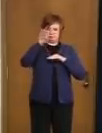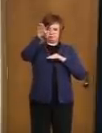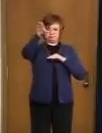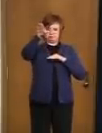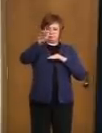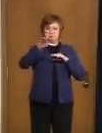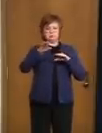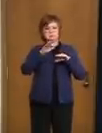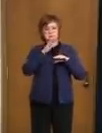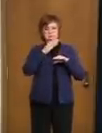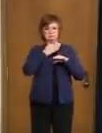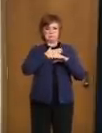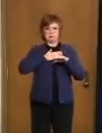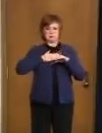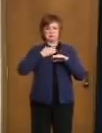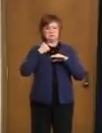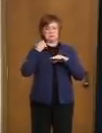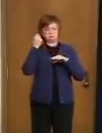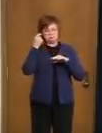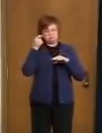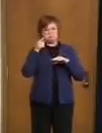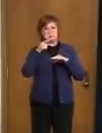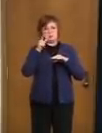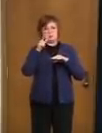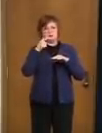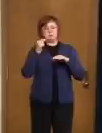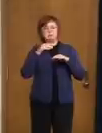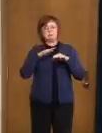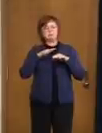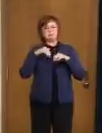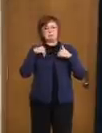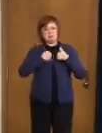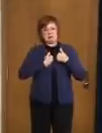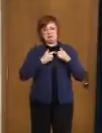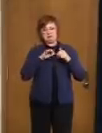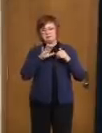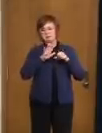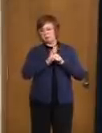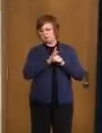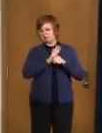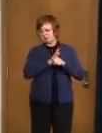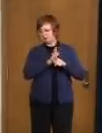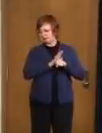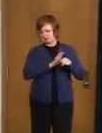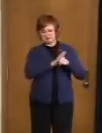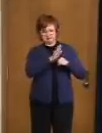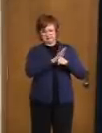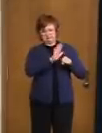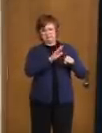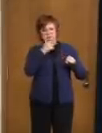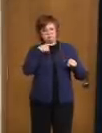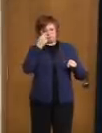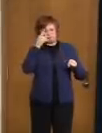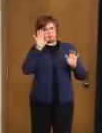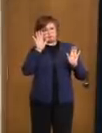be fatigued with the COVID measures that are in place, we need them to adhere to them just a little bit longer until we can ensure that we have